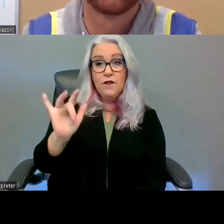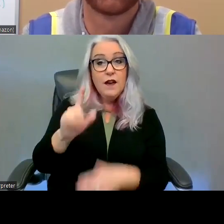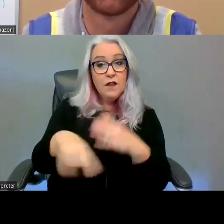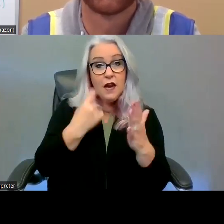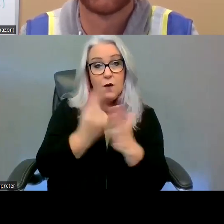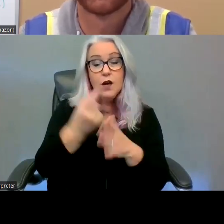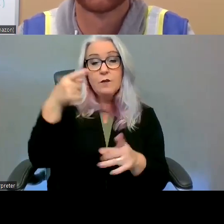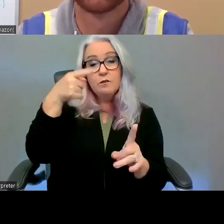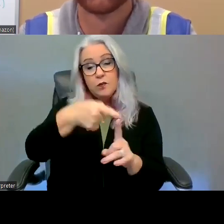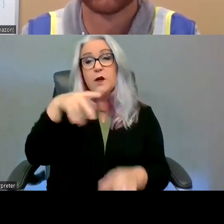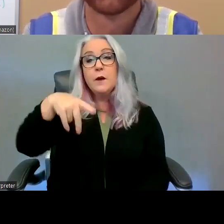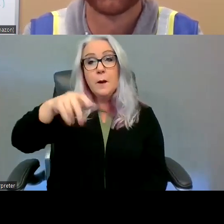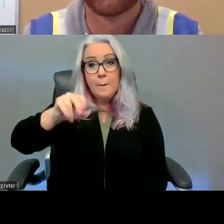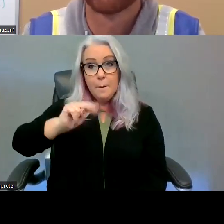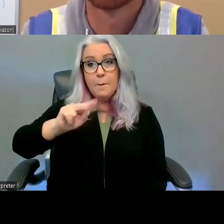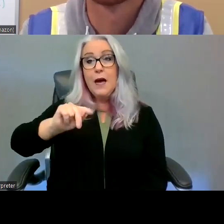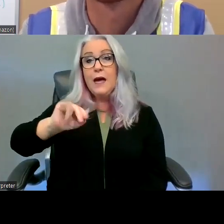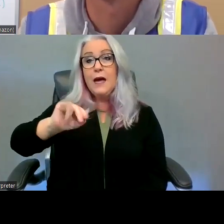location.